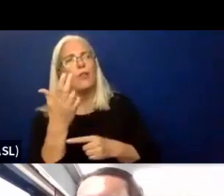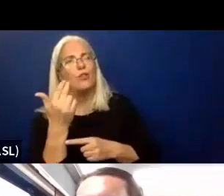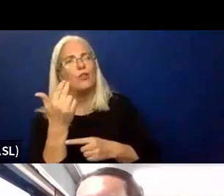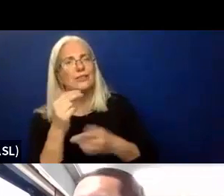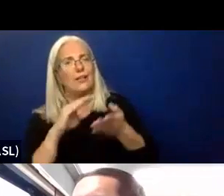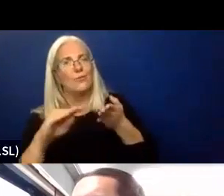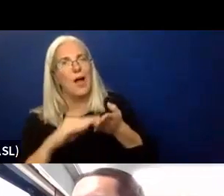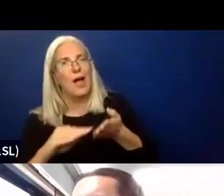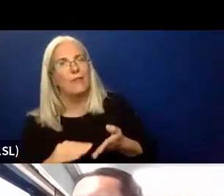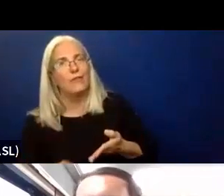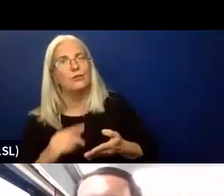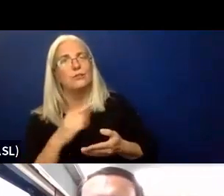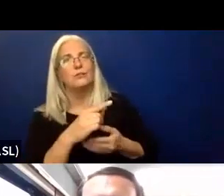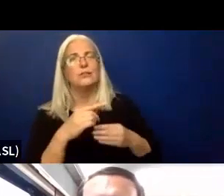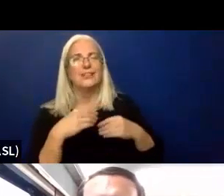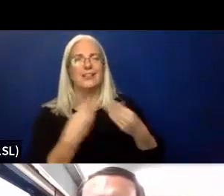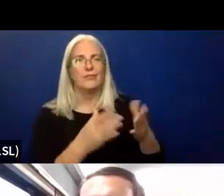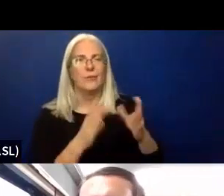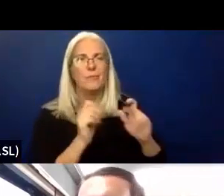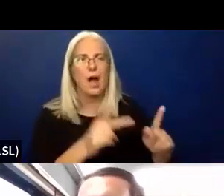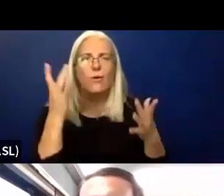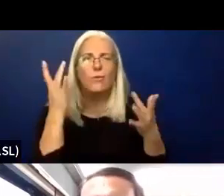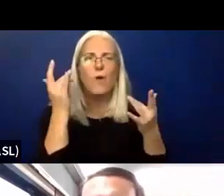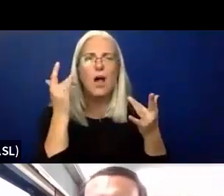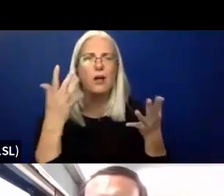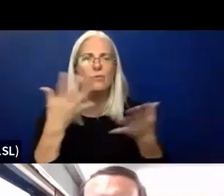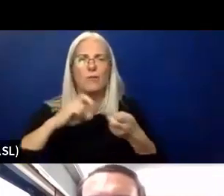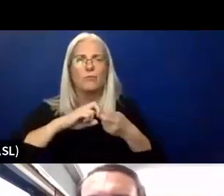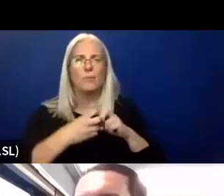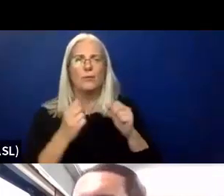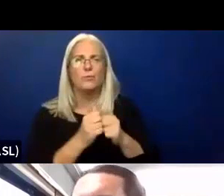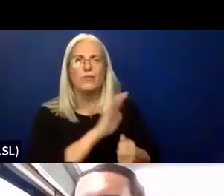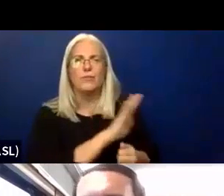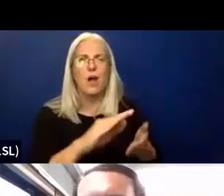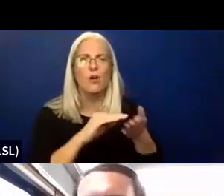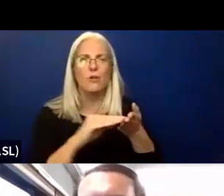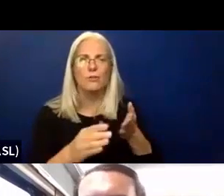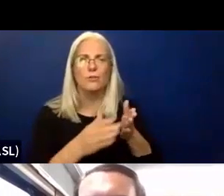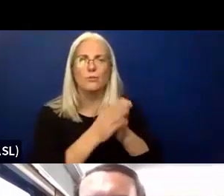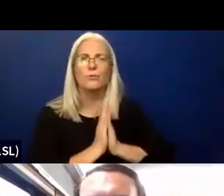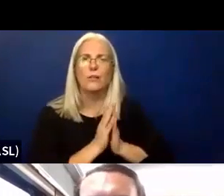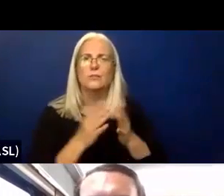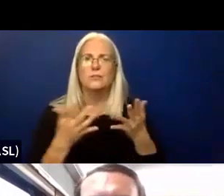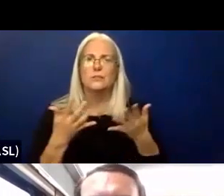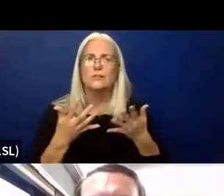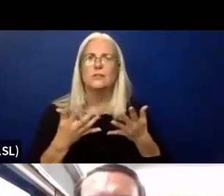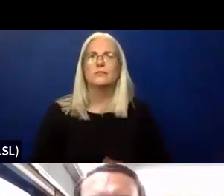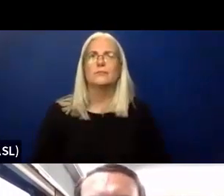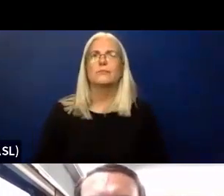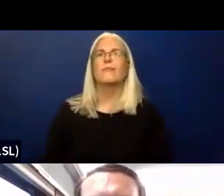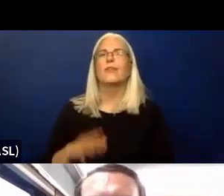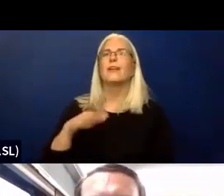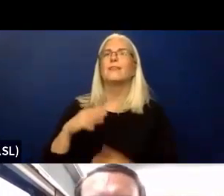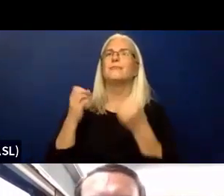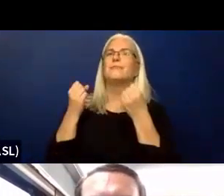they had? Well, I think there's a whole list of checkboxes you can access on the